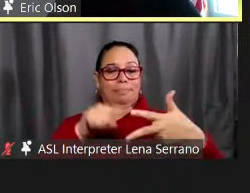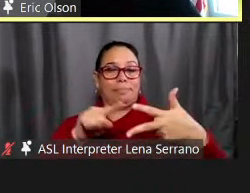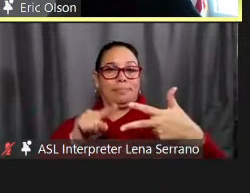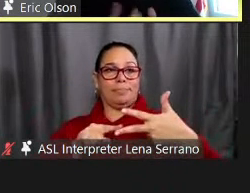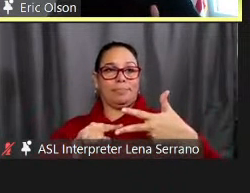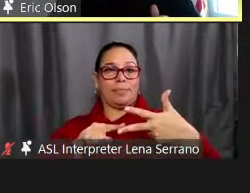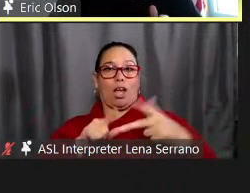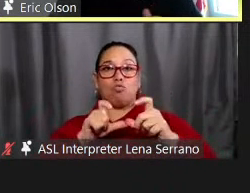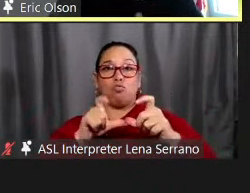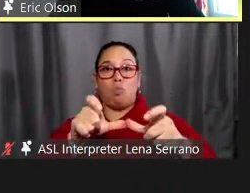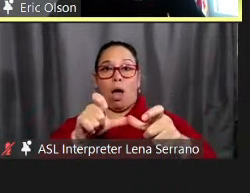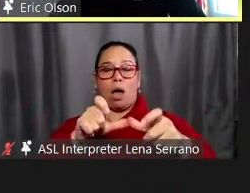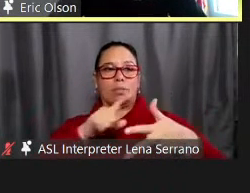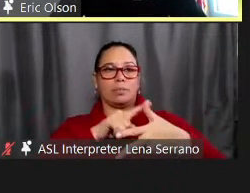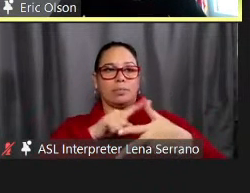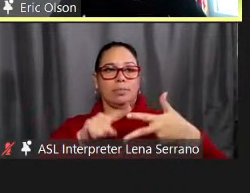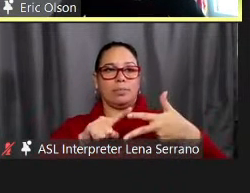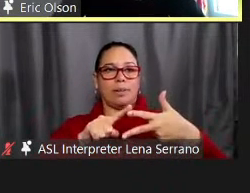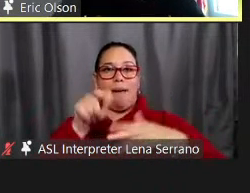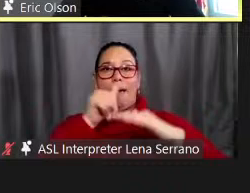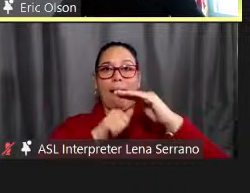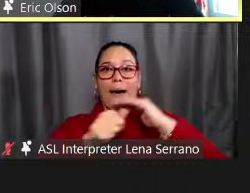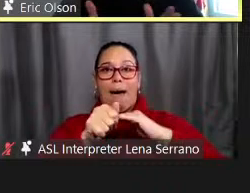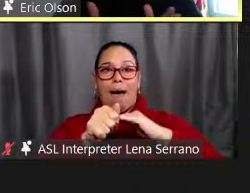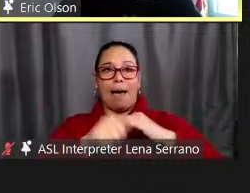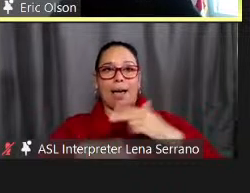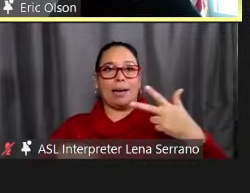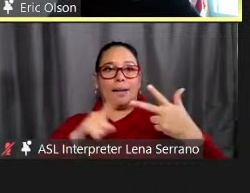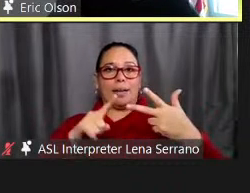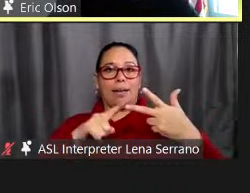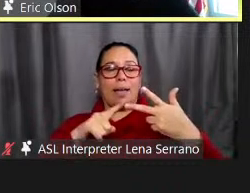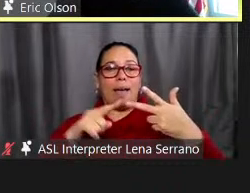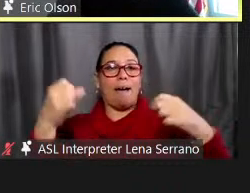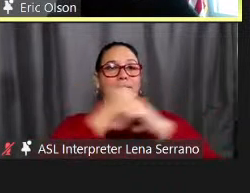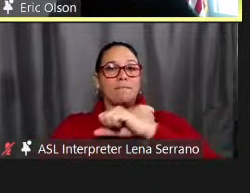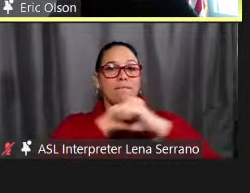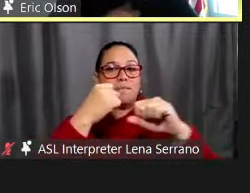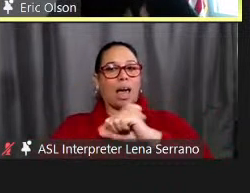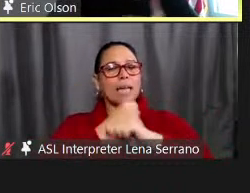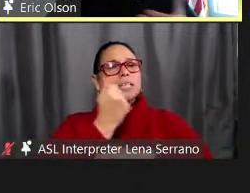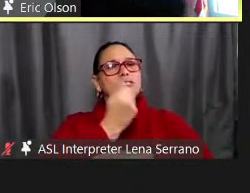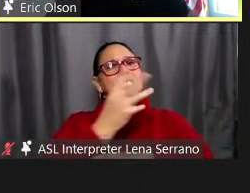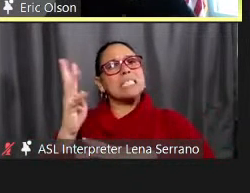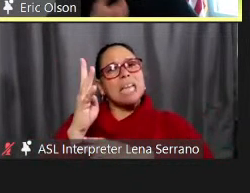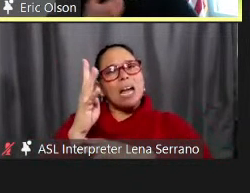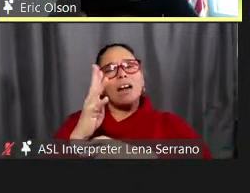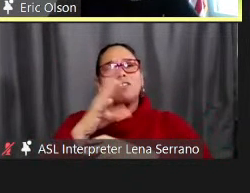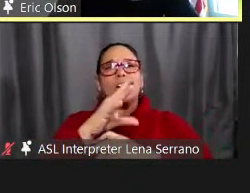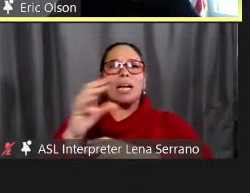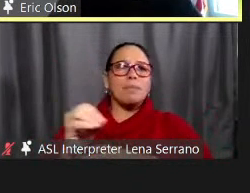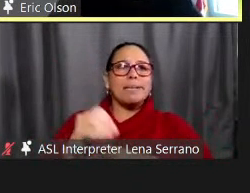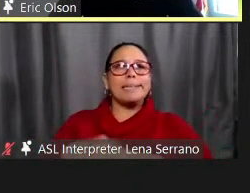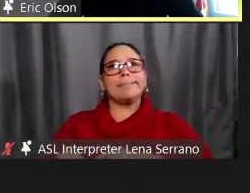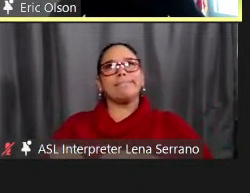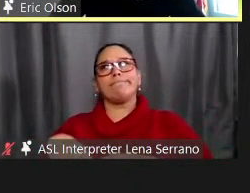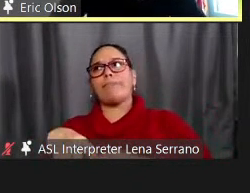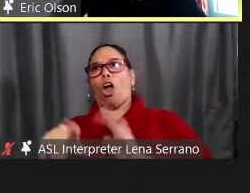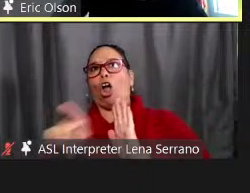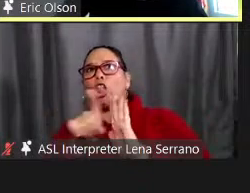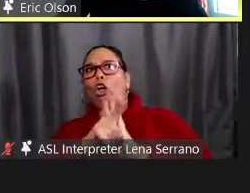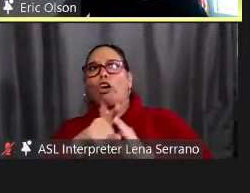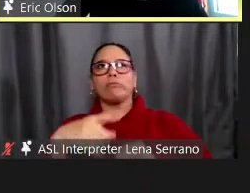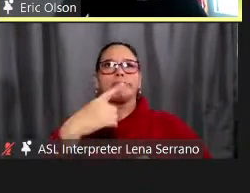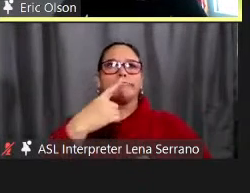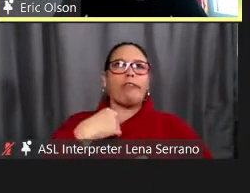Okay. This is as basic as it gets. There's several companies like mine that have acronyms like ALERT and RED,